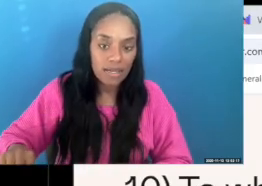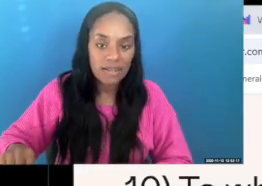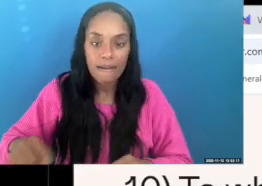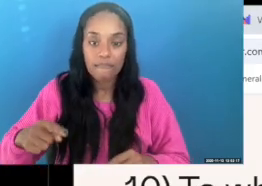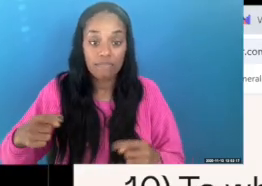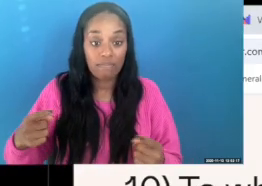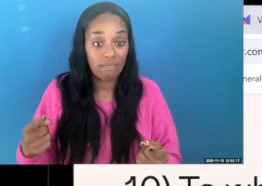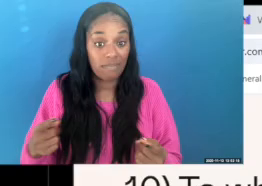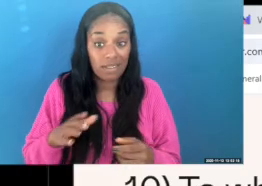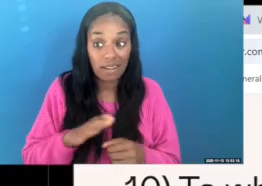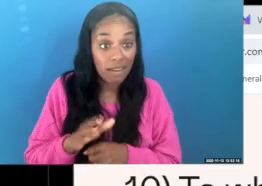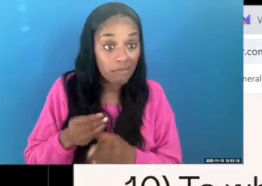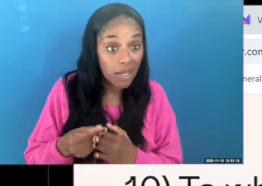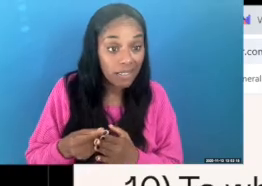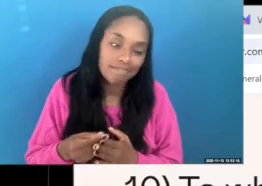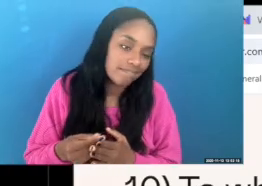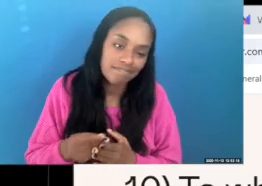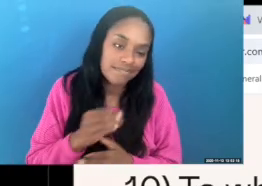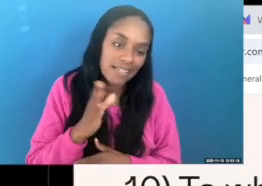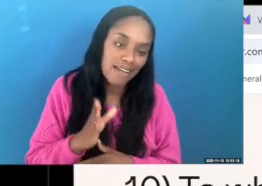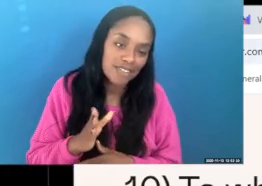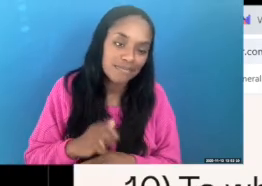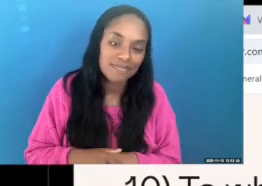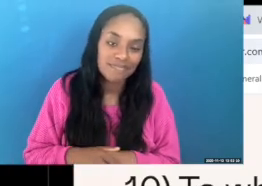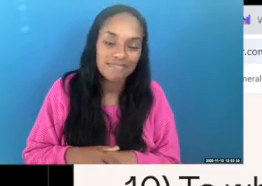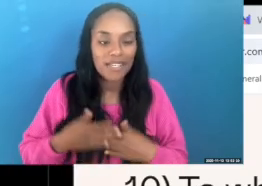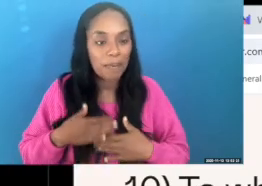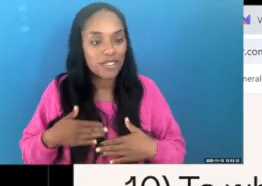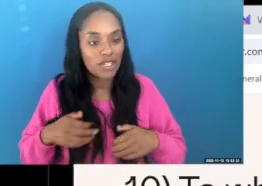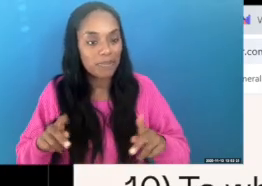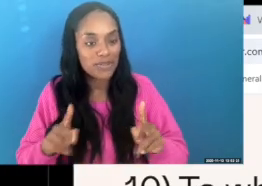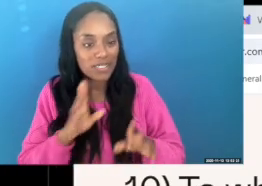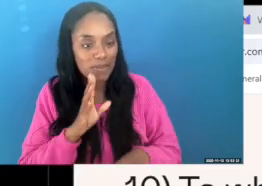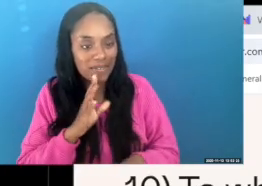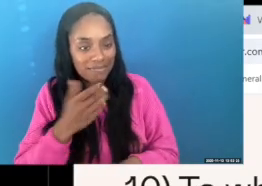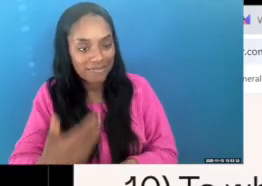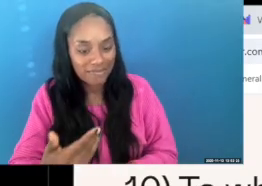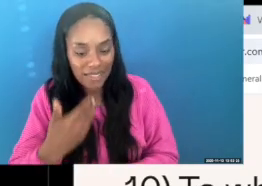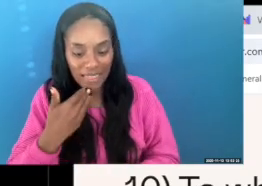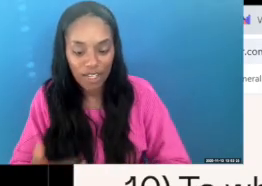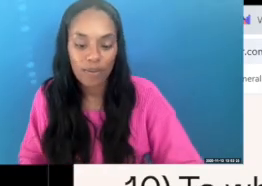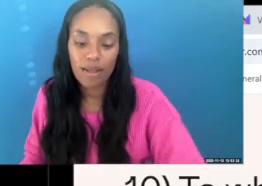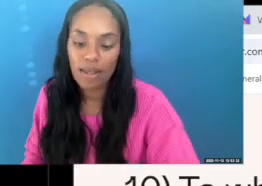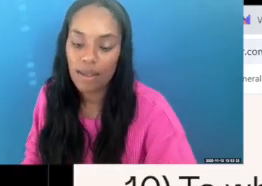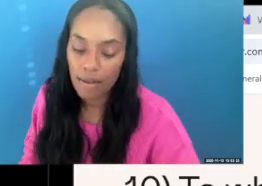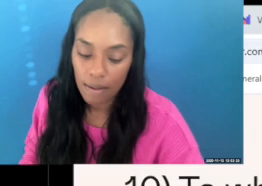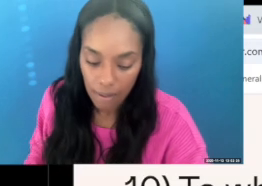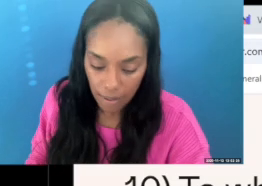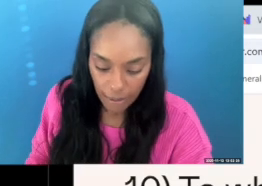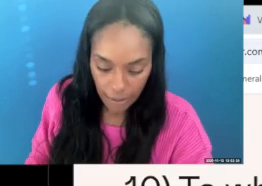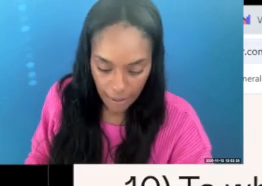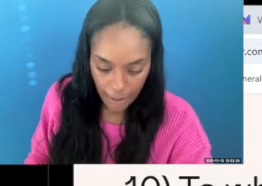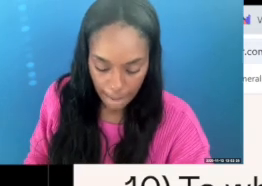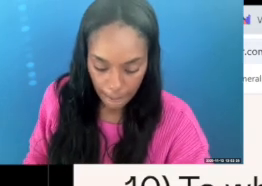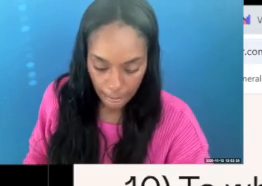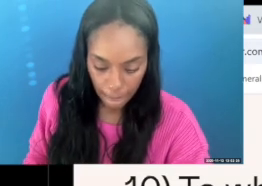where emissions reductions and visibility of results would be greatest. So that's my response to the question that